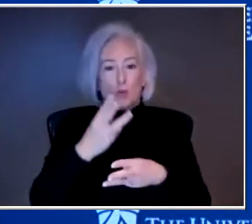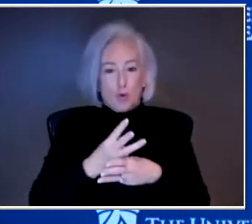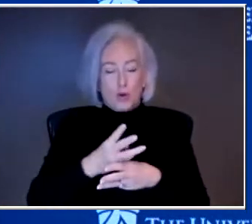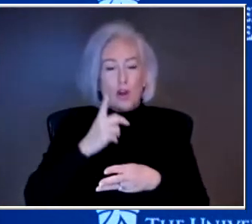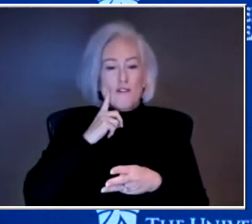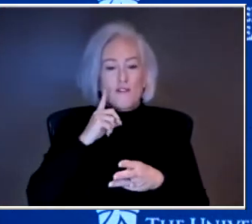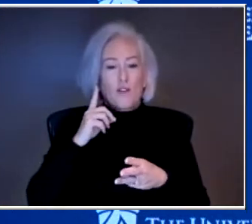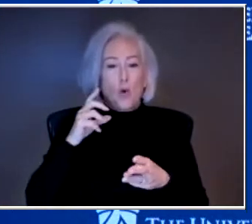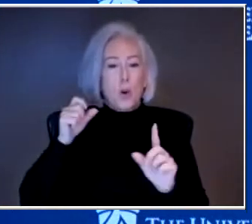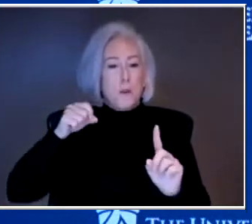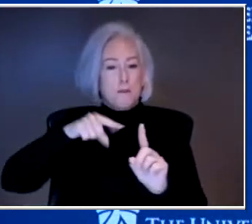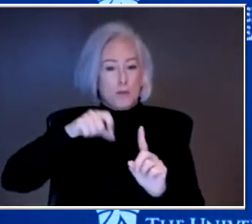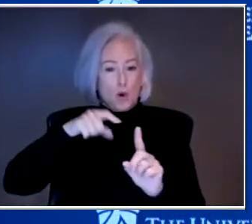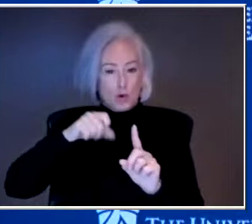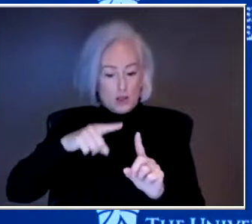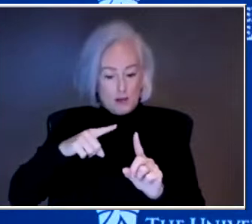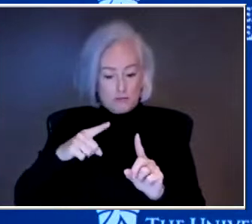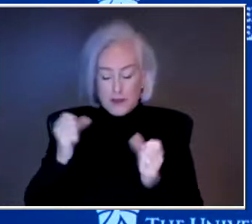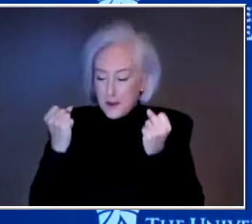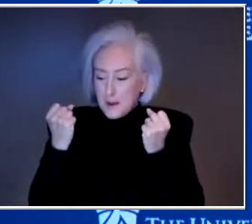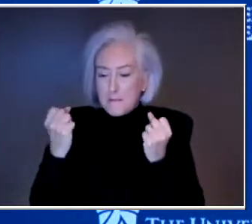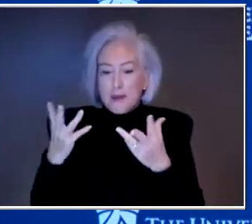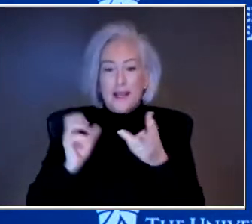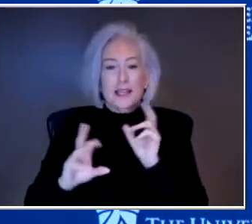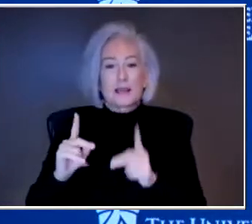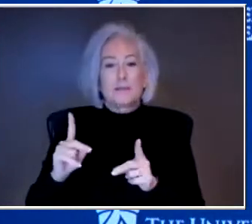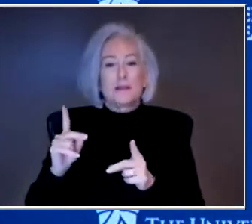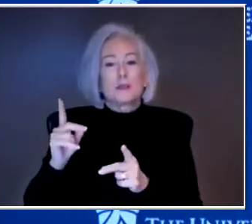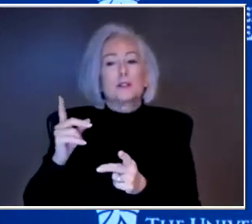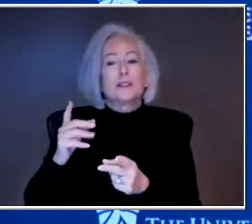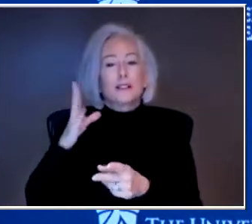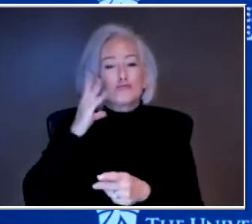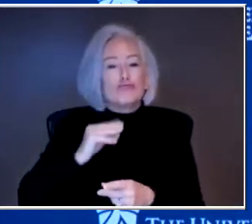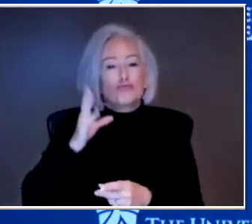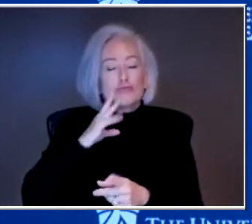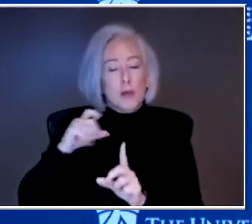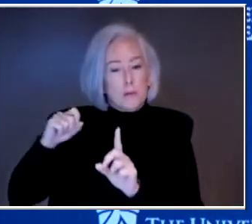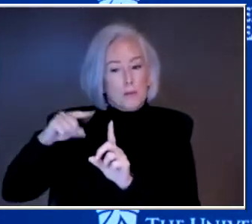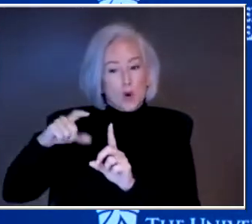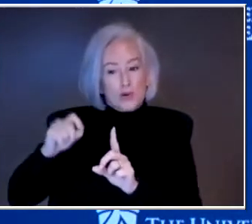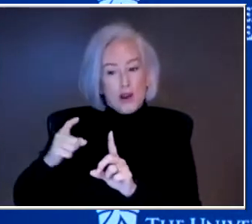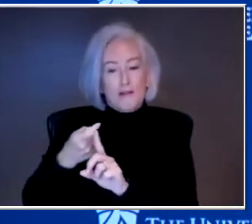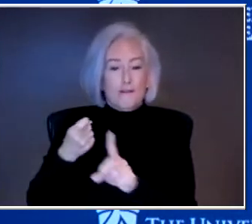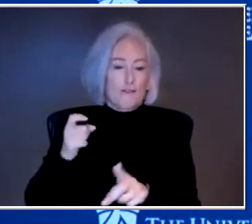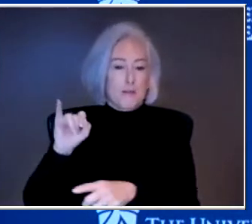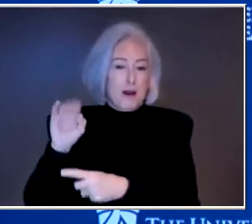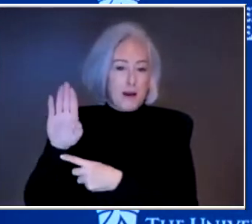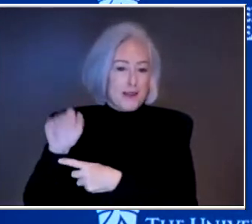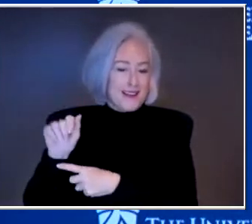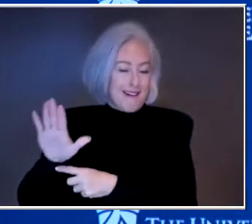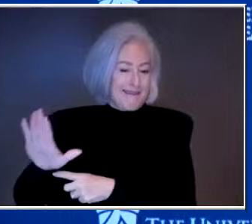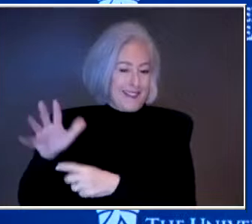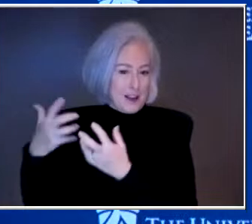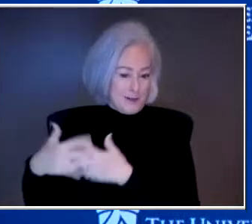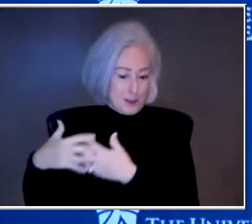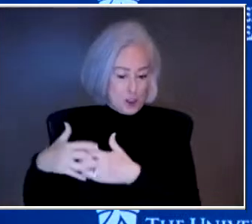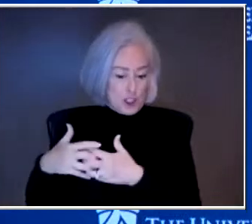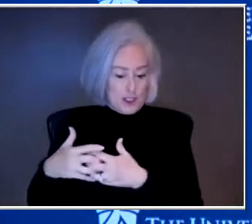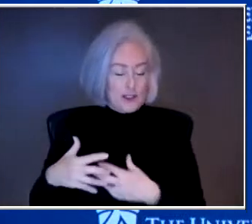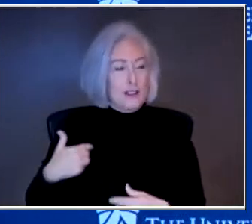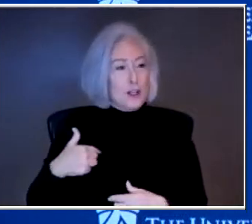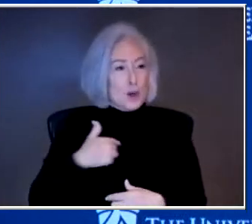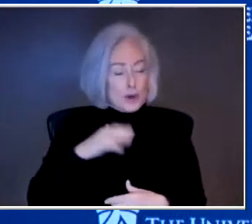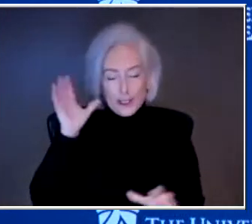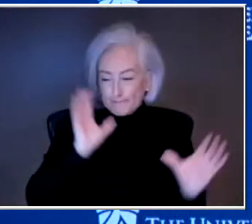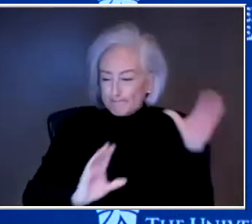IBA instrument compared to any other manufacturer. When we were selecting the platform for our proton therapy center, we evaluated a number of